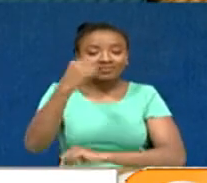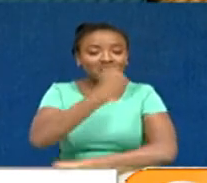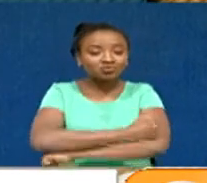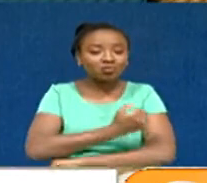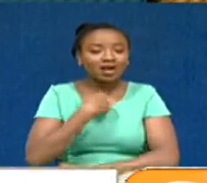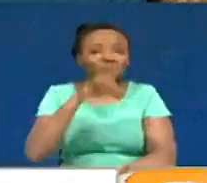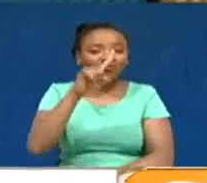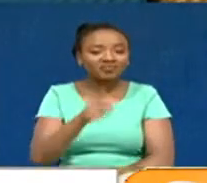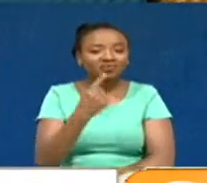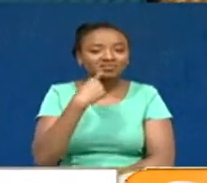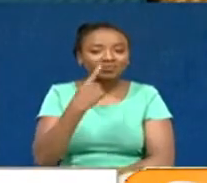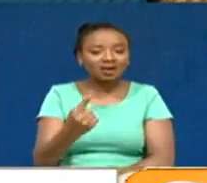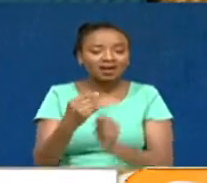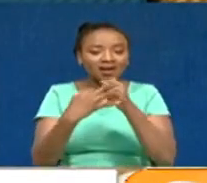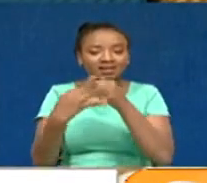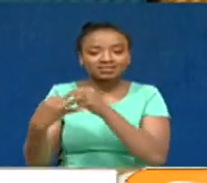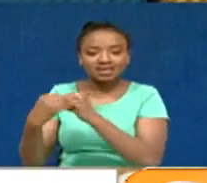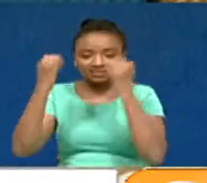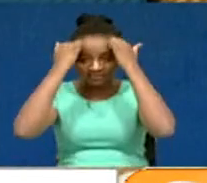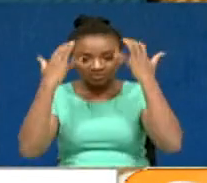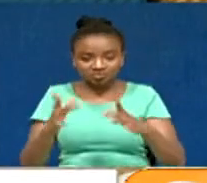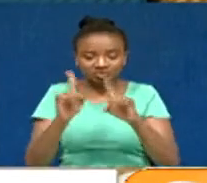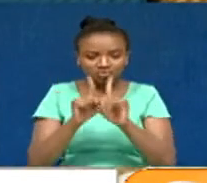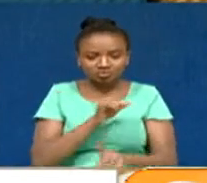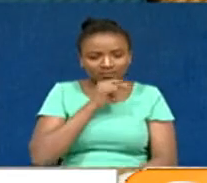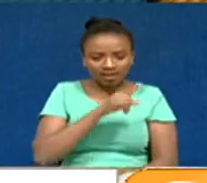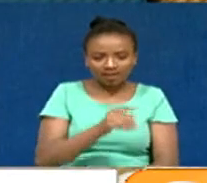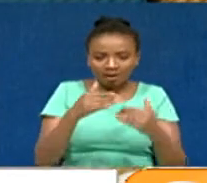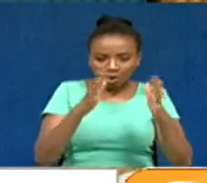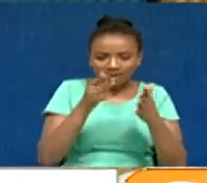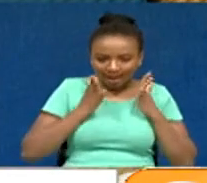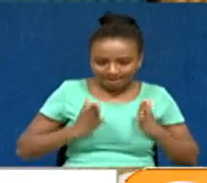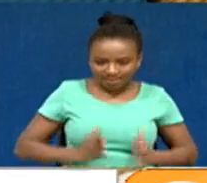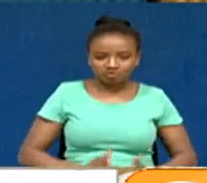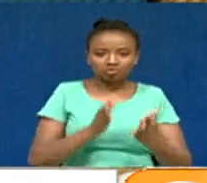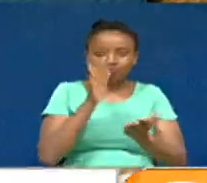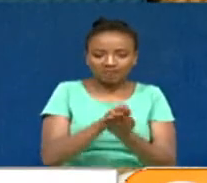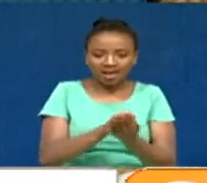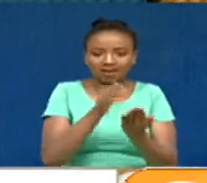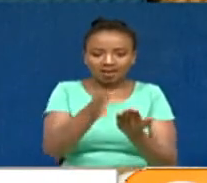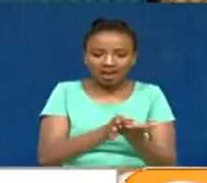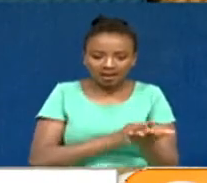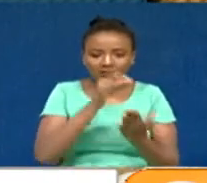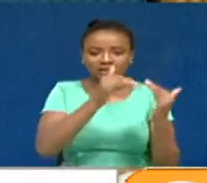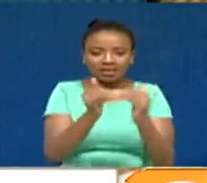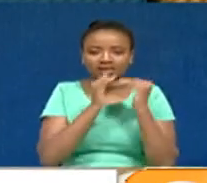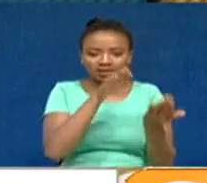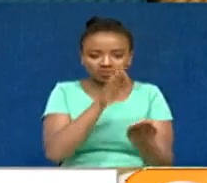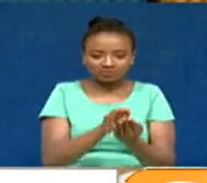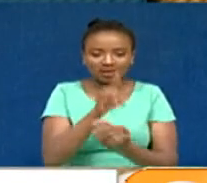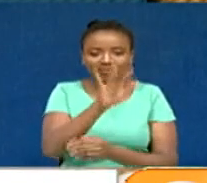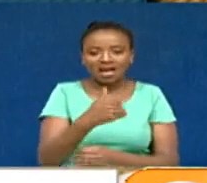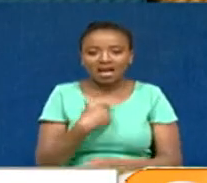has 1,188 students. The officer is believed to have opened a personal bank account at Equity Bank, which was credited